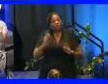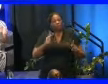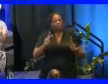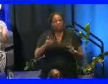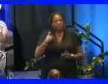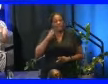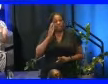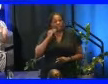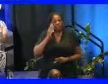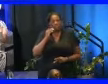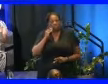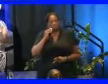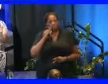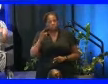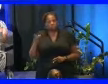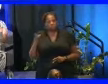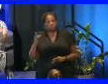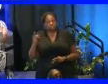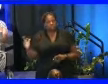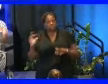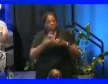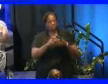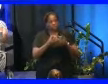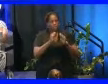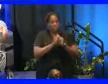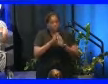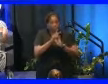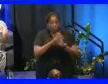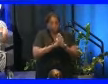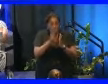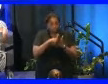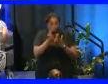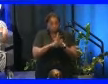lived experience work with policy and programming folks